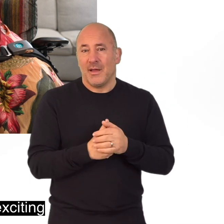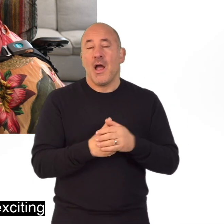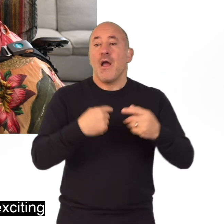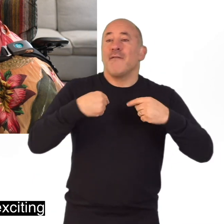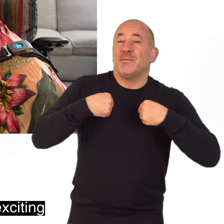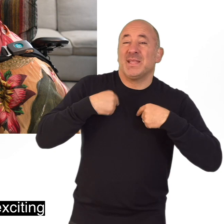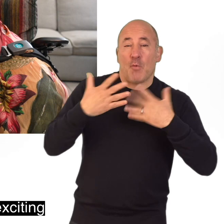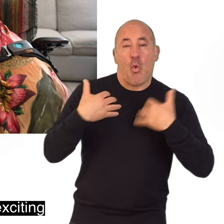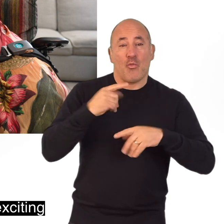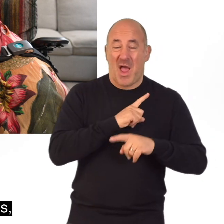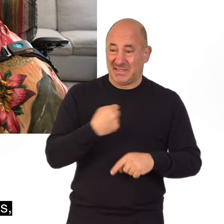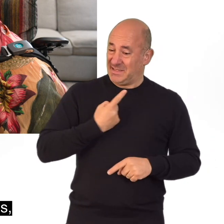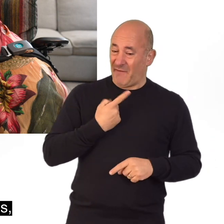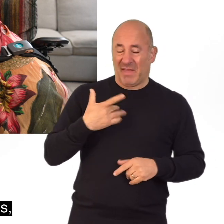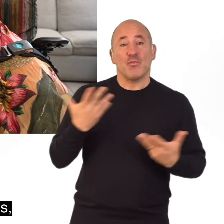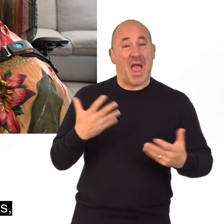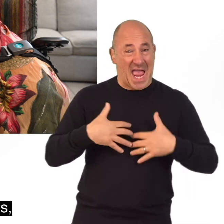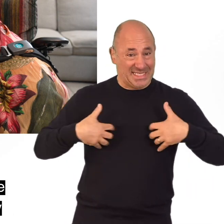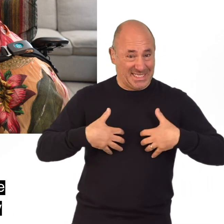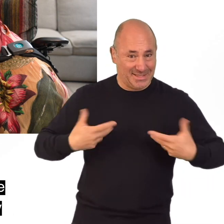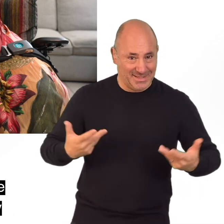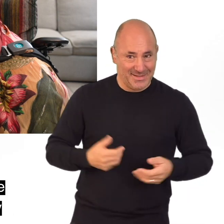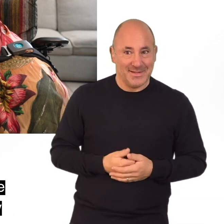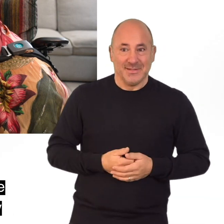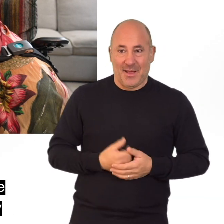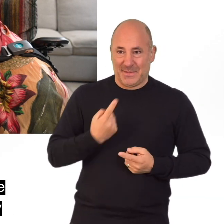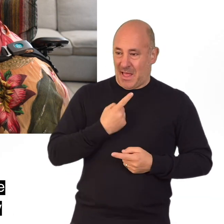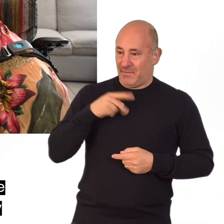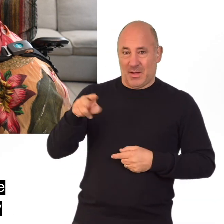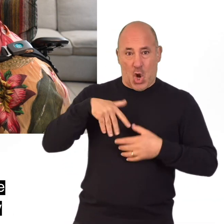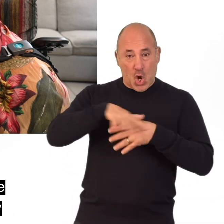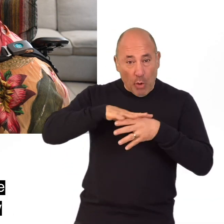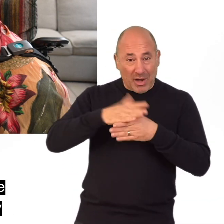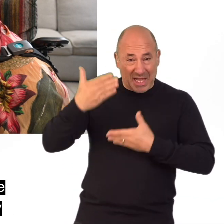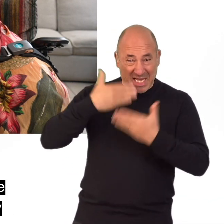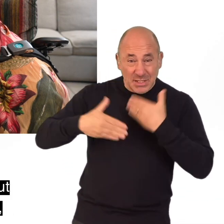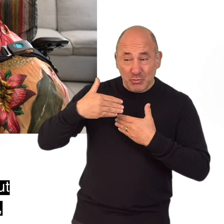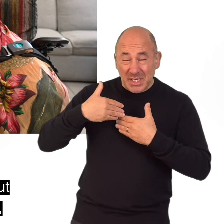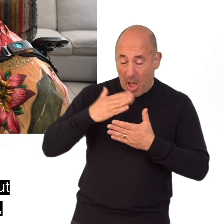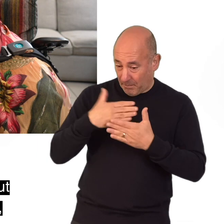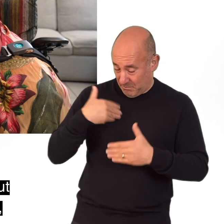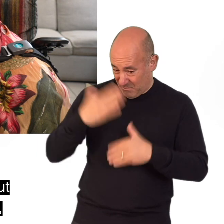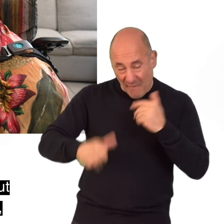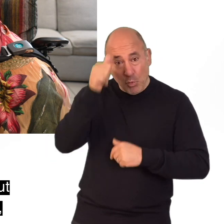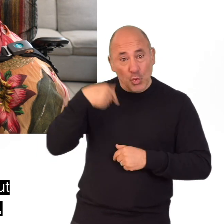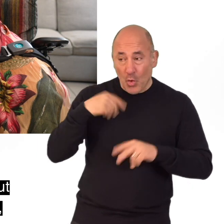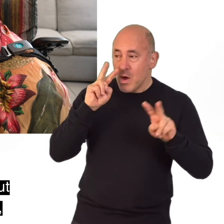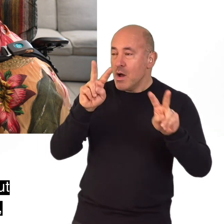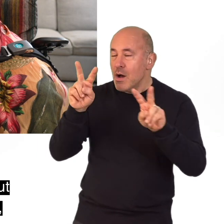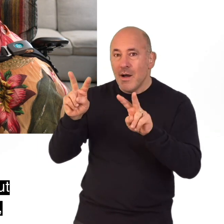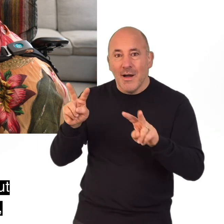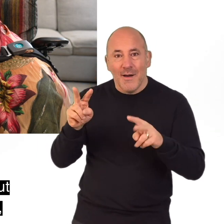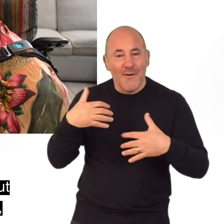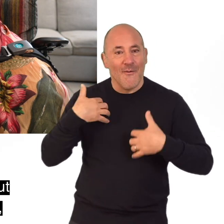me, it's even more exciting because I live in Hastings, so seeing some of the kind of local history that I never knew about before